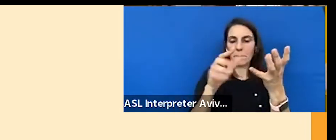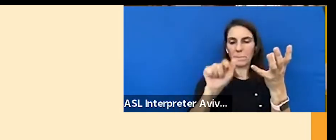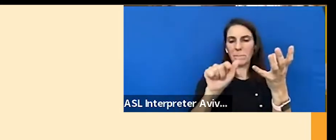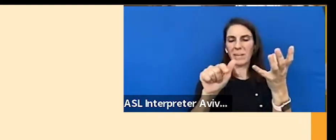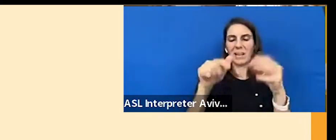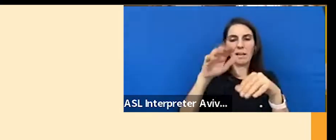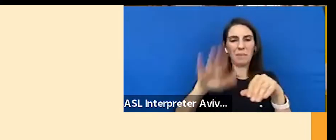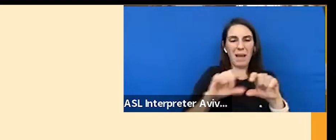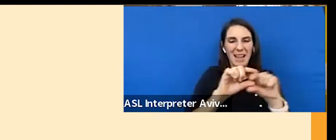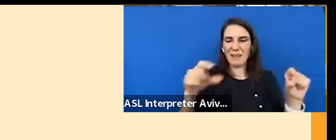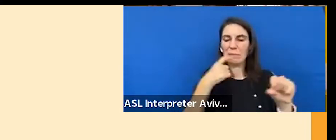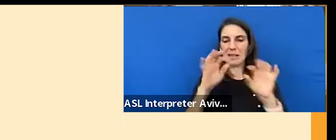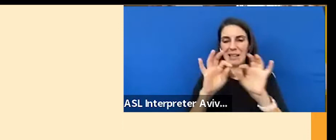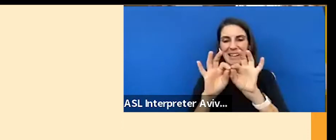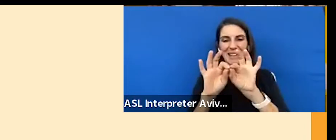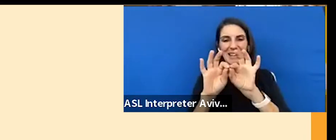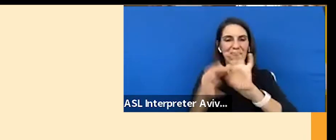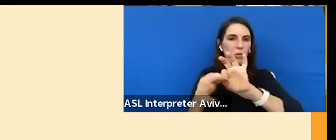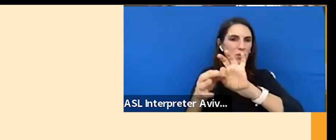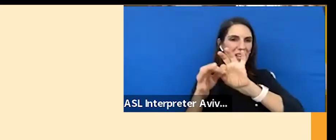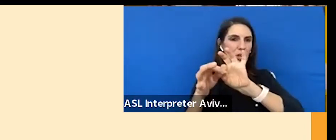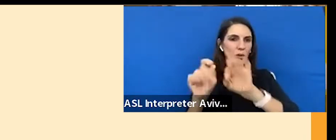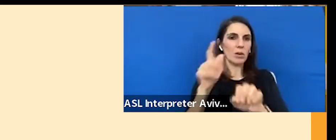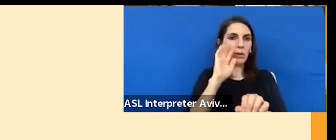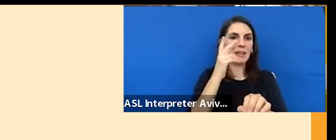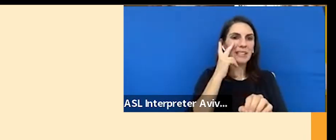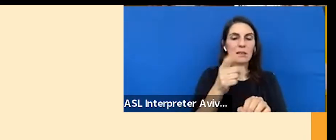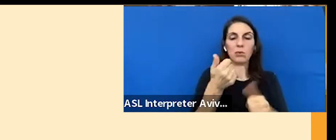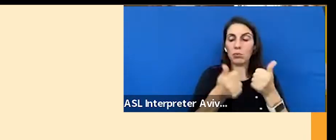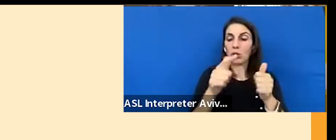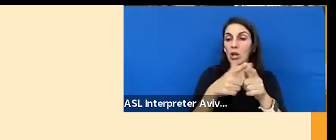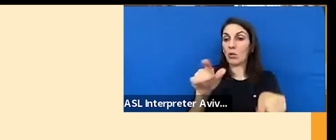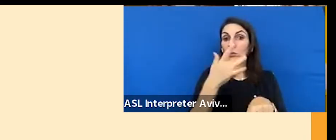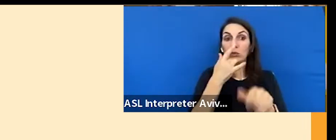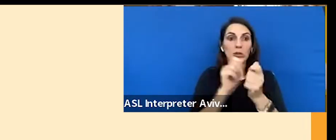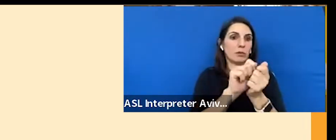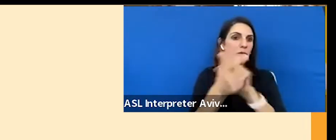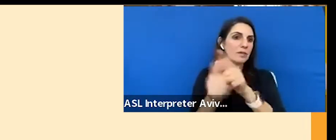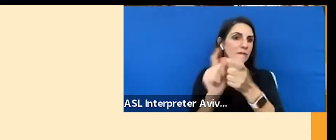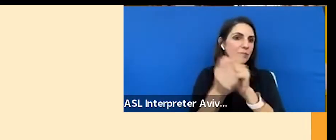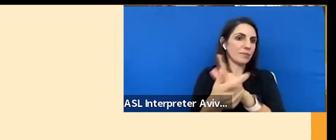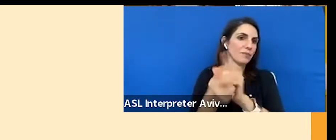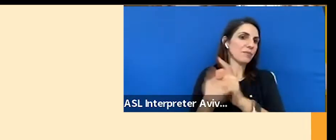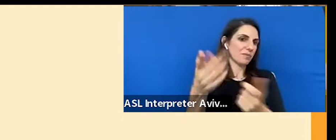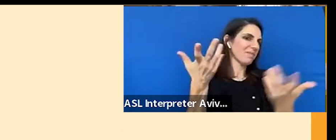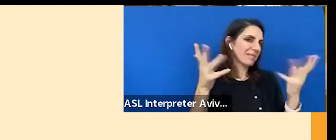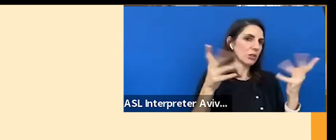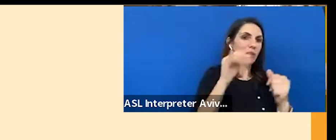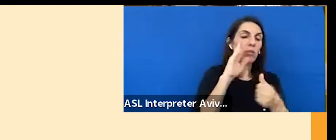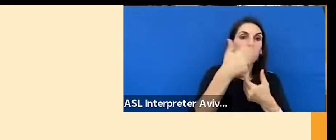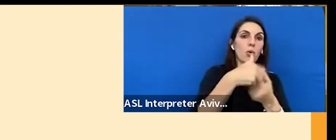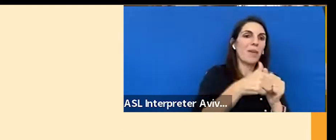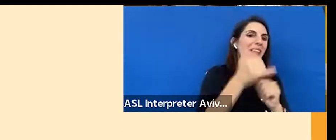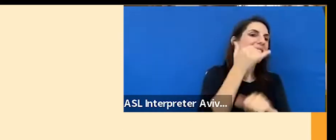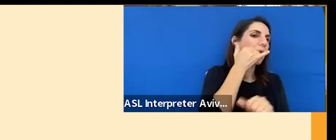interpretation. There you choose the language that you prefer, and that is all. Now, if you're joining us from a phone, it's a little bit